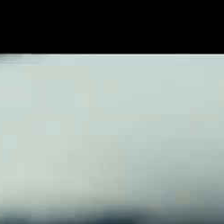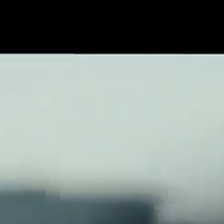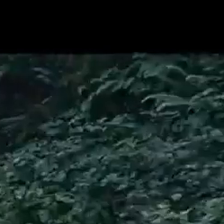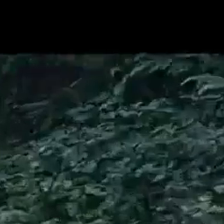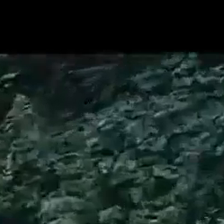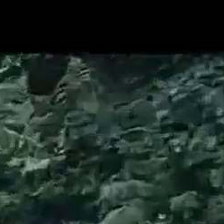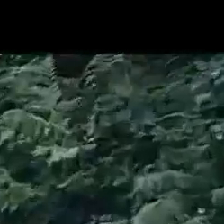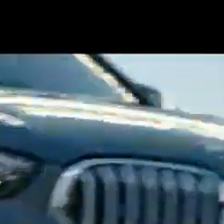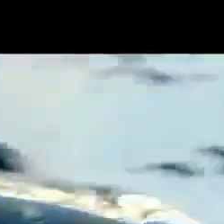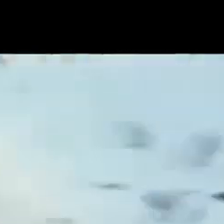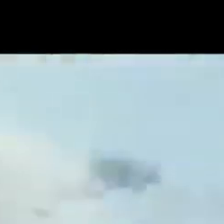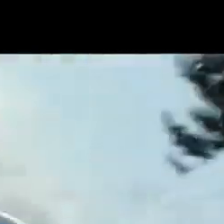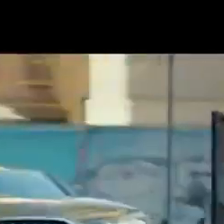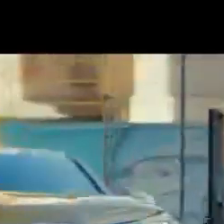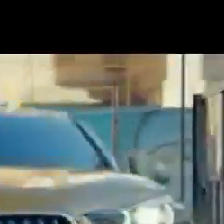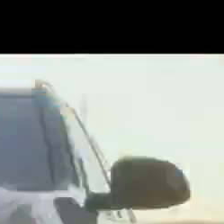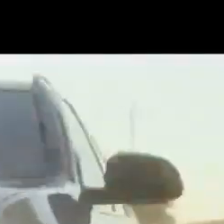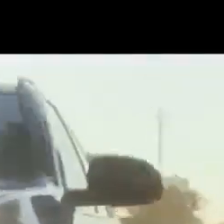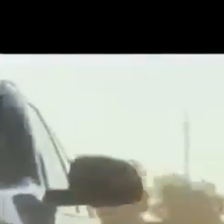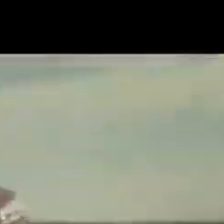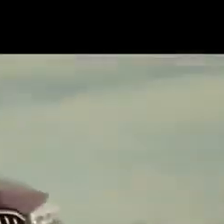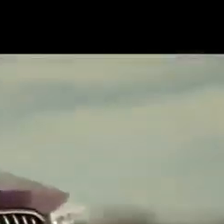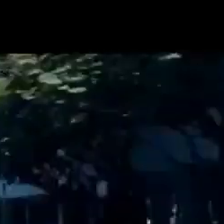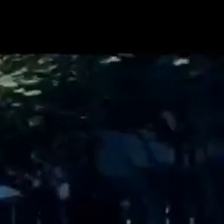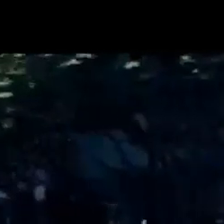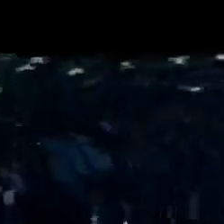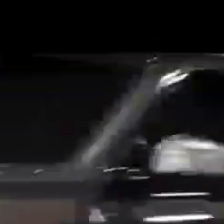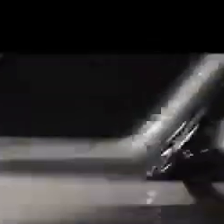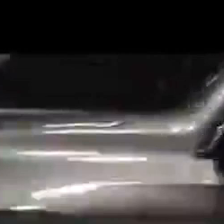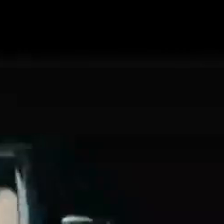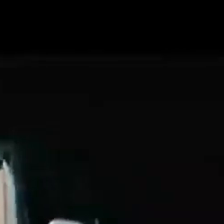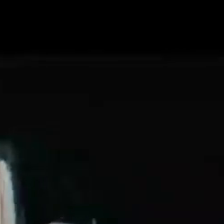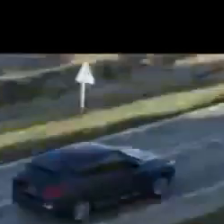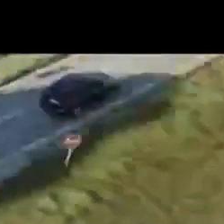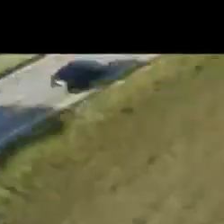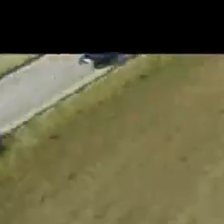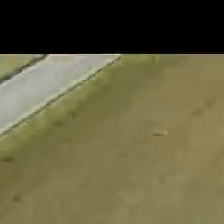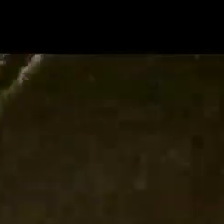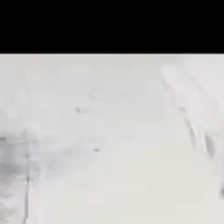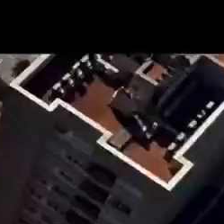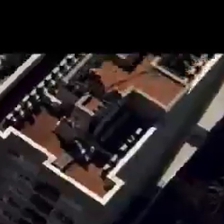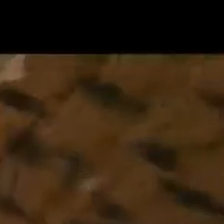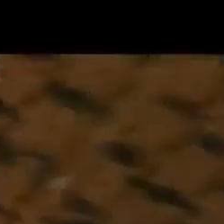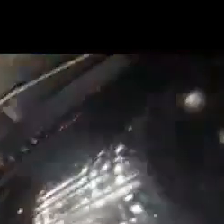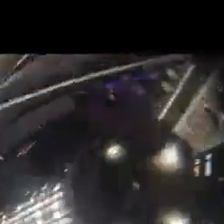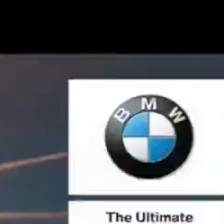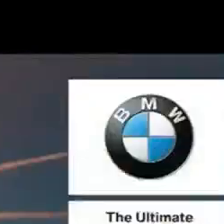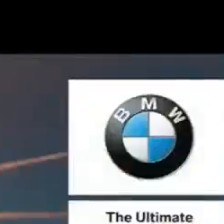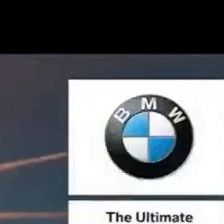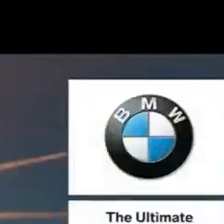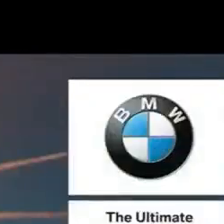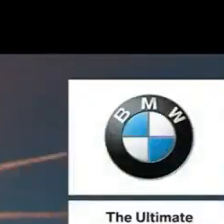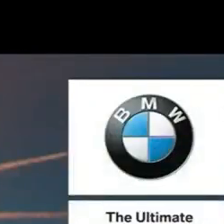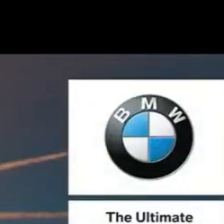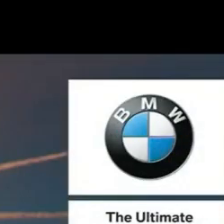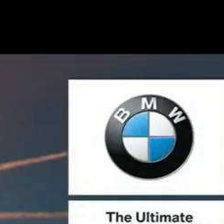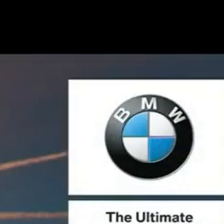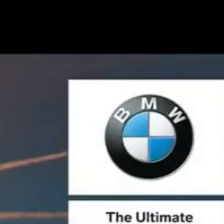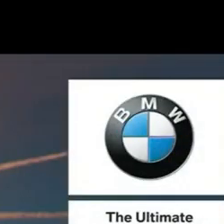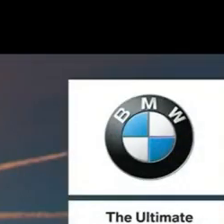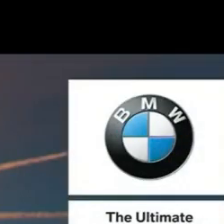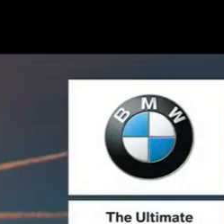every single day. And so that's my message of the day. I guess it's been my message every day, but we have our destiny in